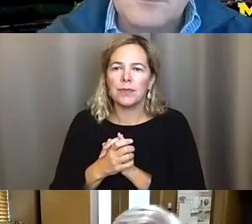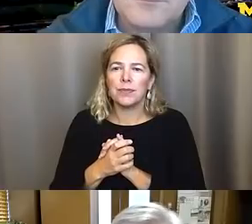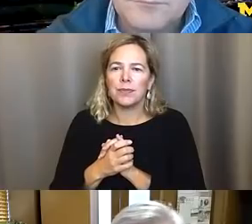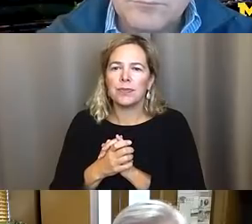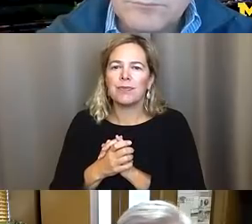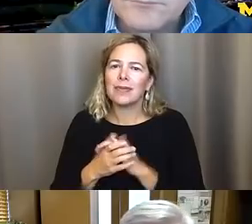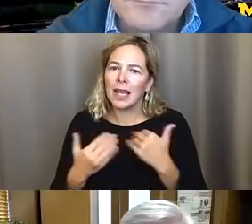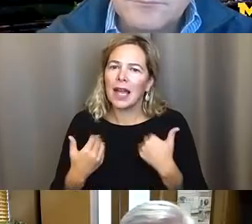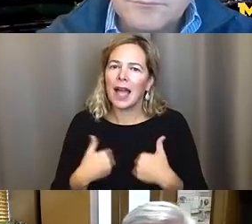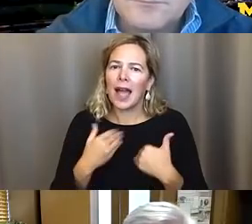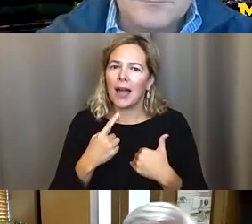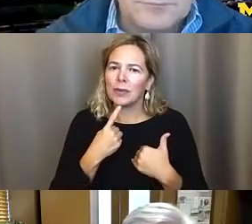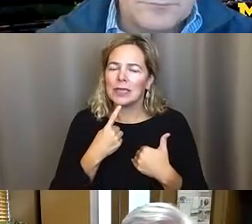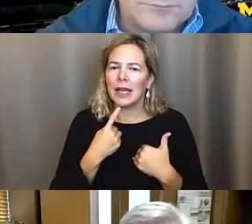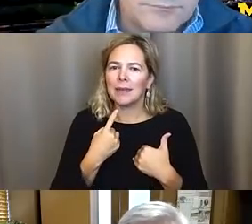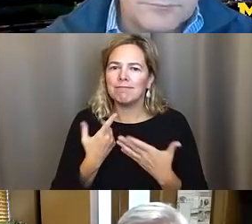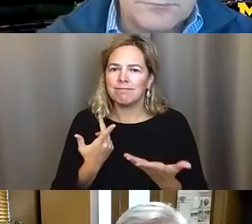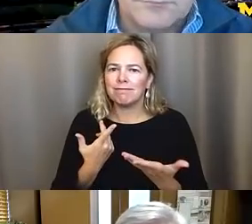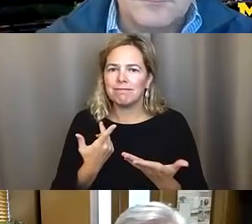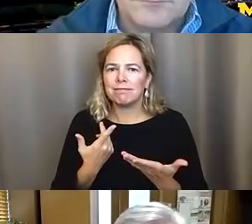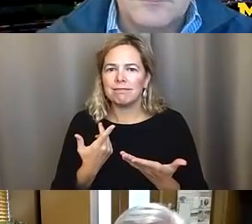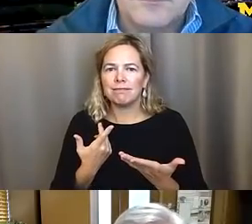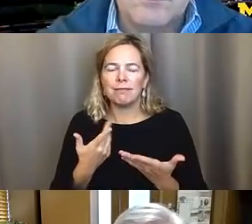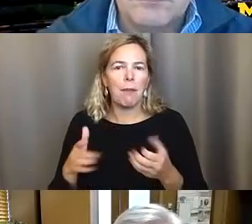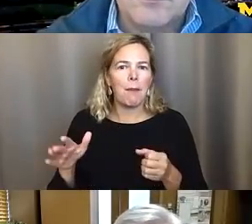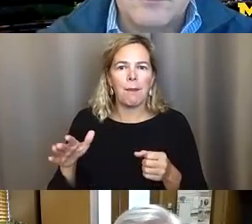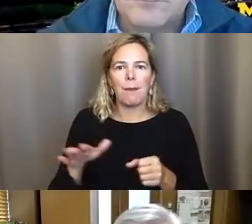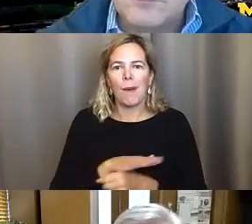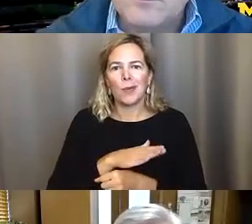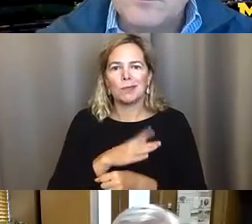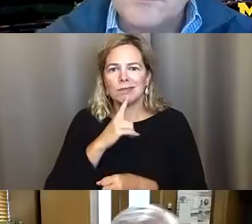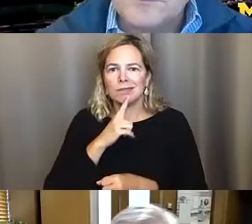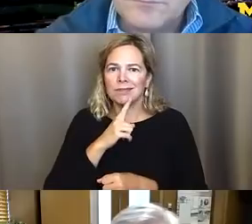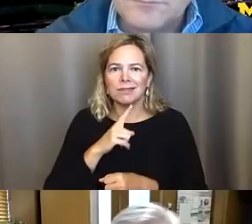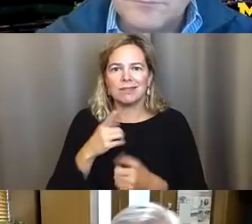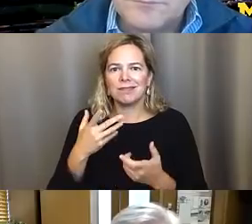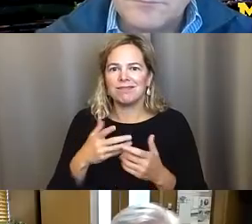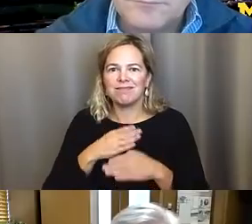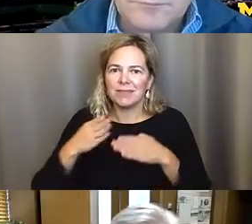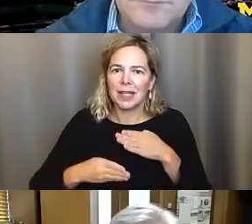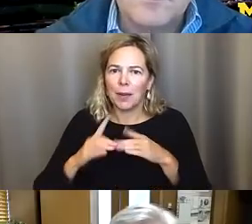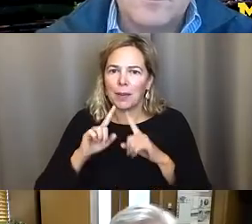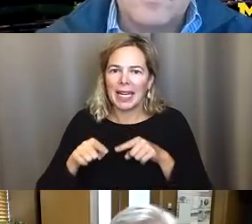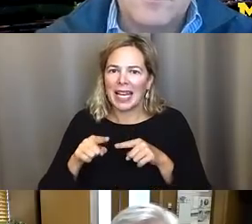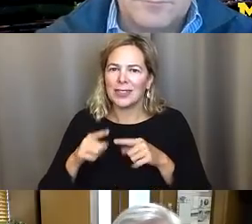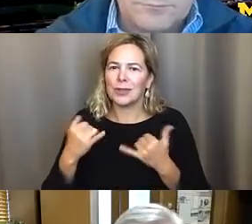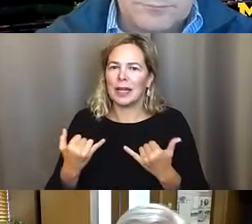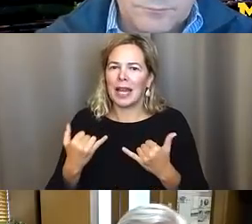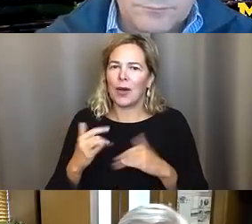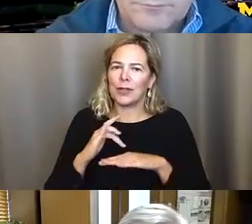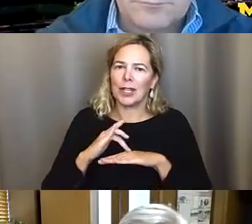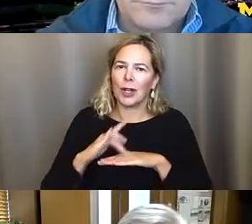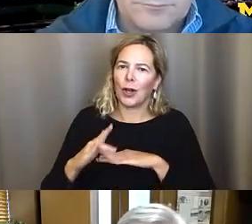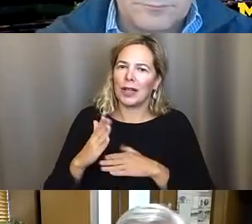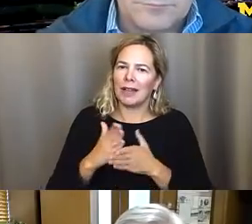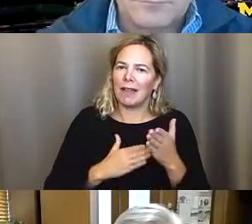I would say that the most complete answer right now is this is in an early phase of discussion. I have had one